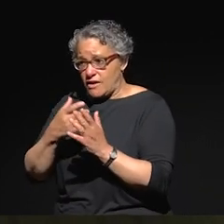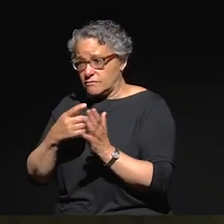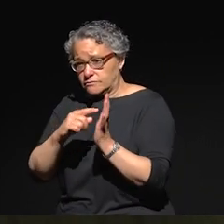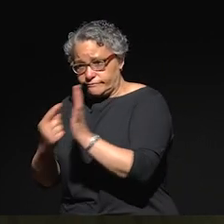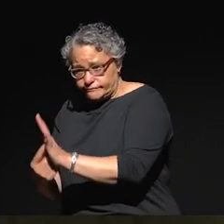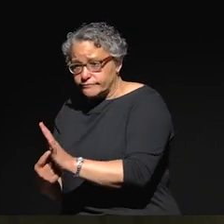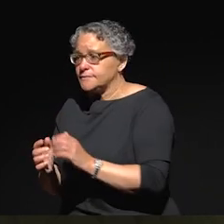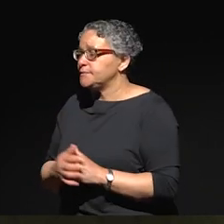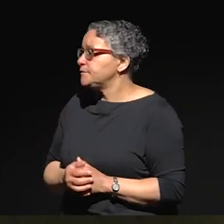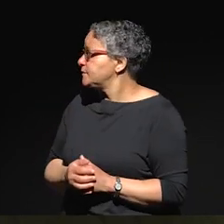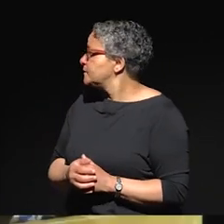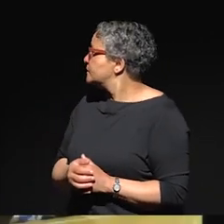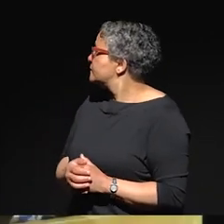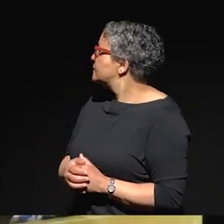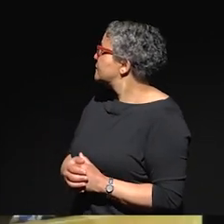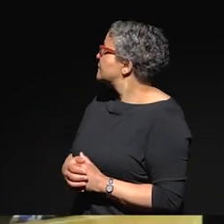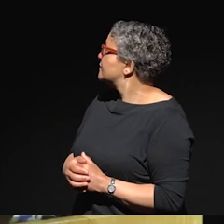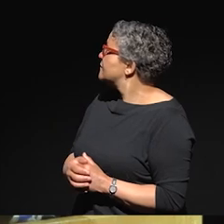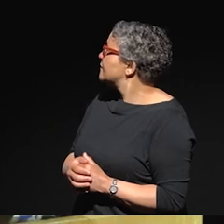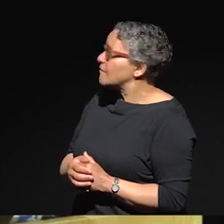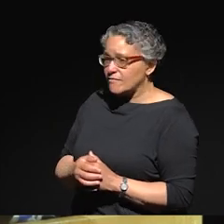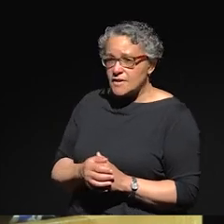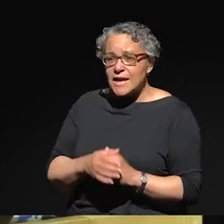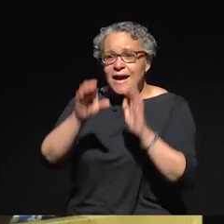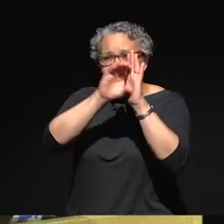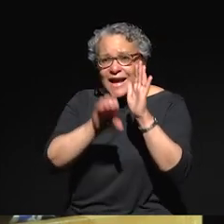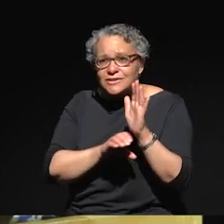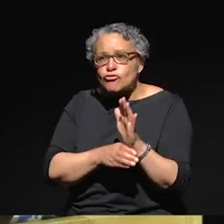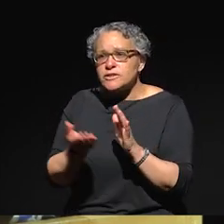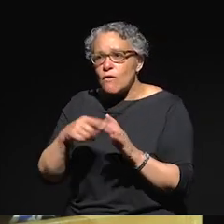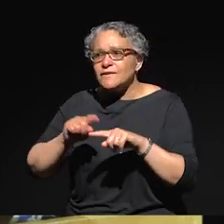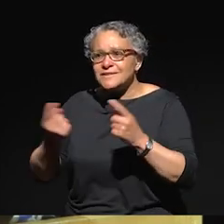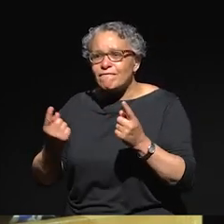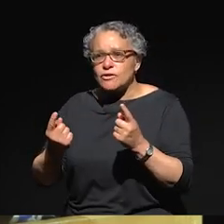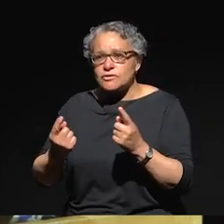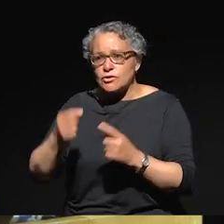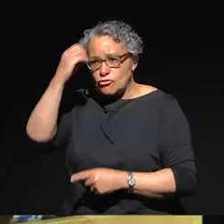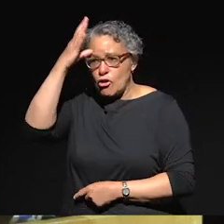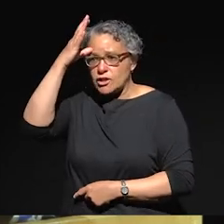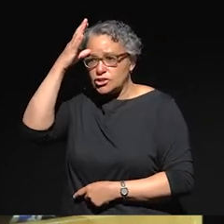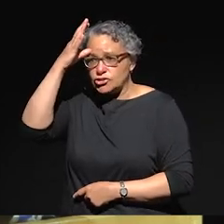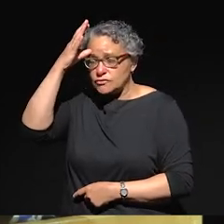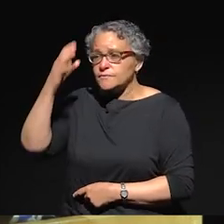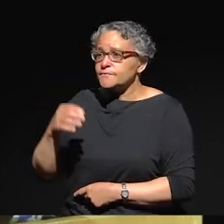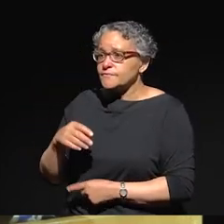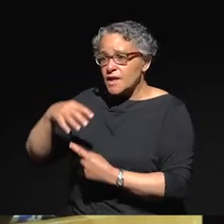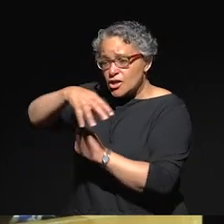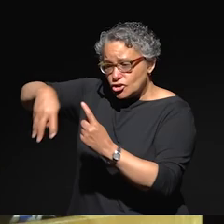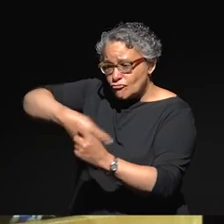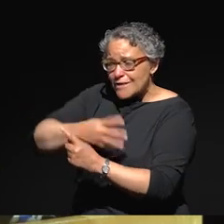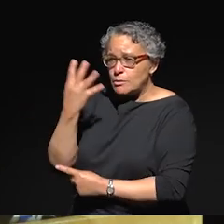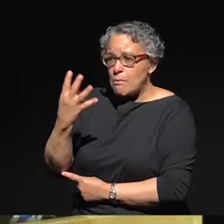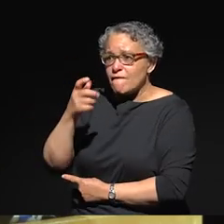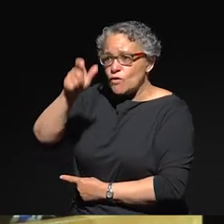Again, the categories of knowledge and inquiry. So he's surrounded by four students who all are reacting to what